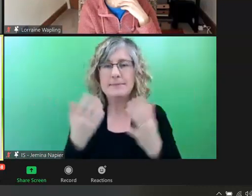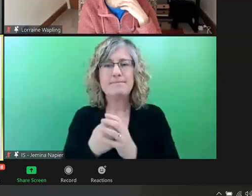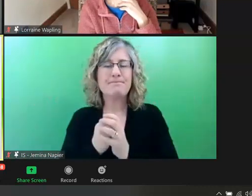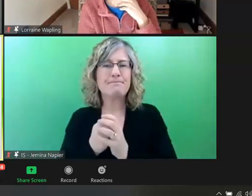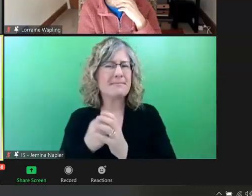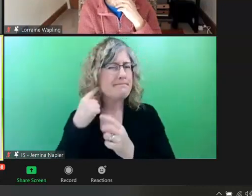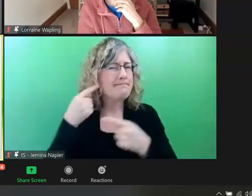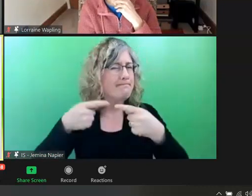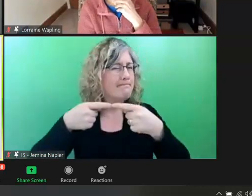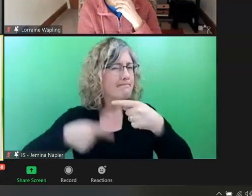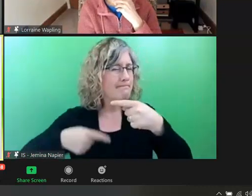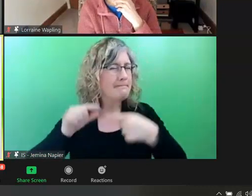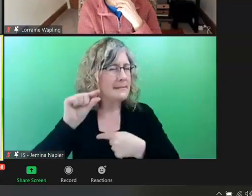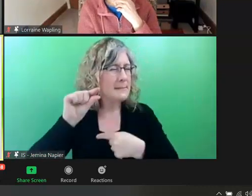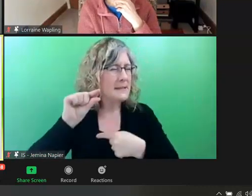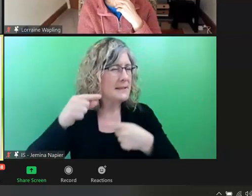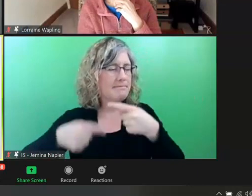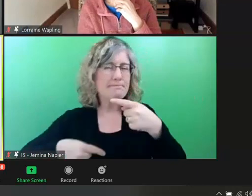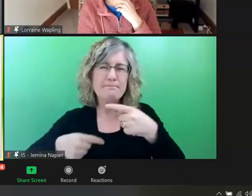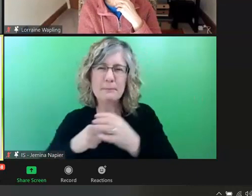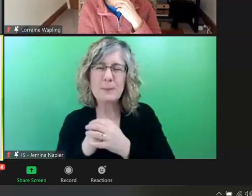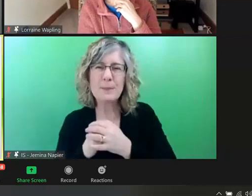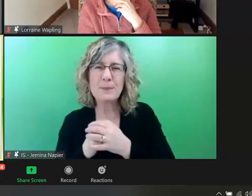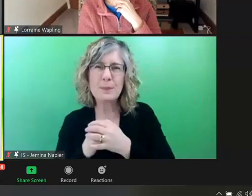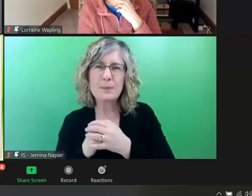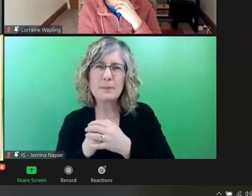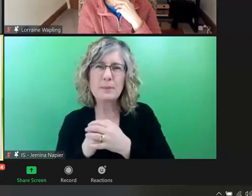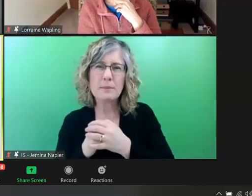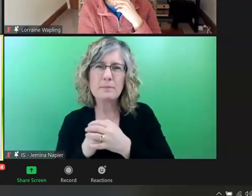a bit, the challenge we have is that